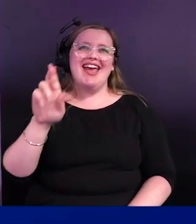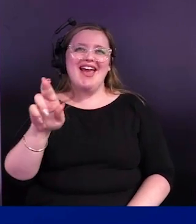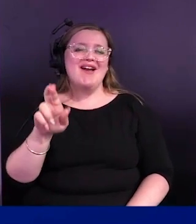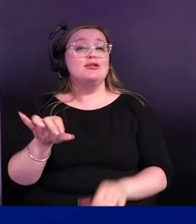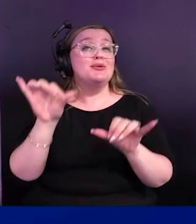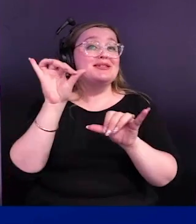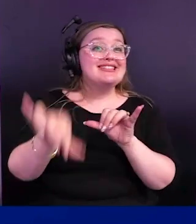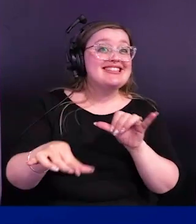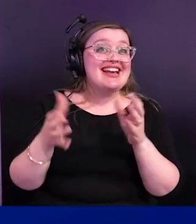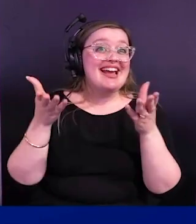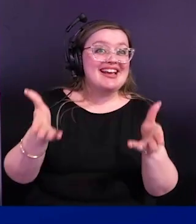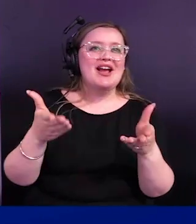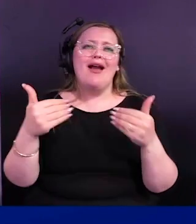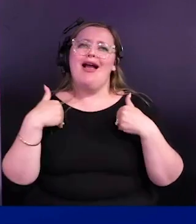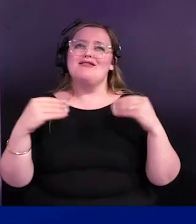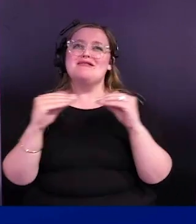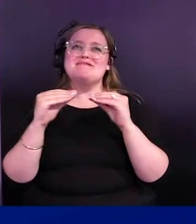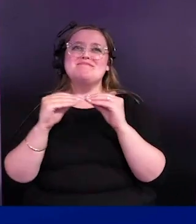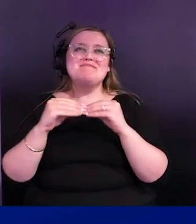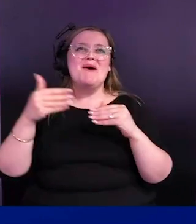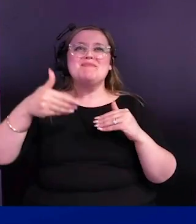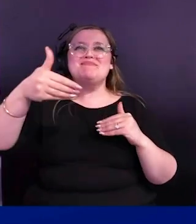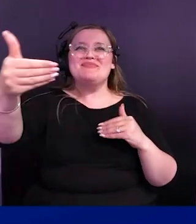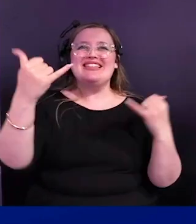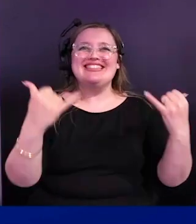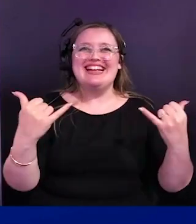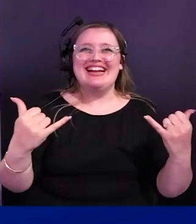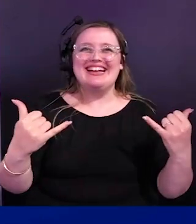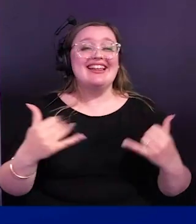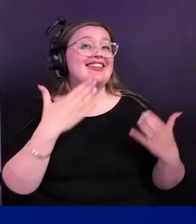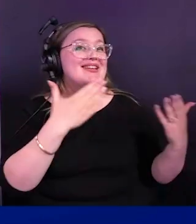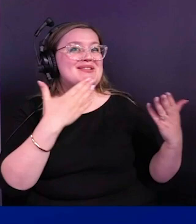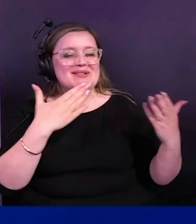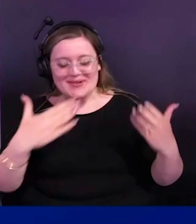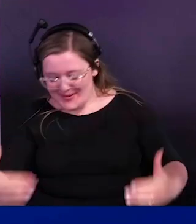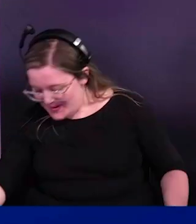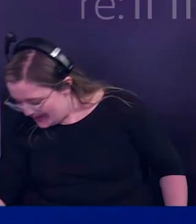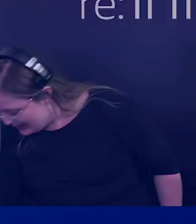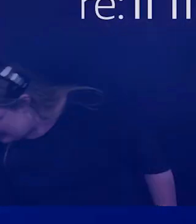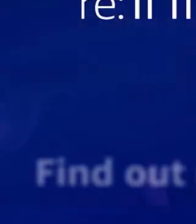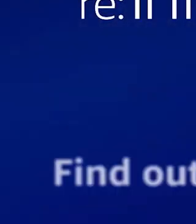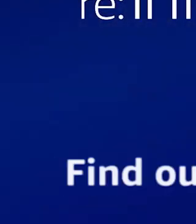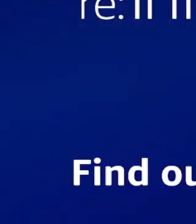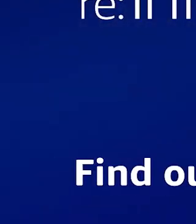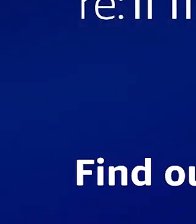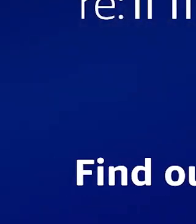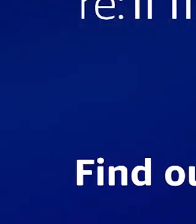got more coming up today. Great. Thank you. Thanks, Julian.